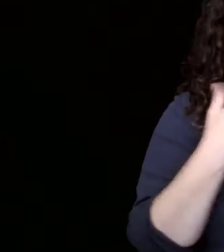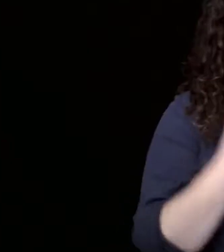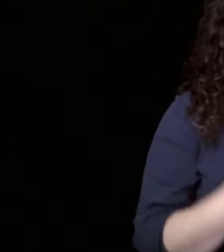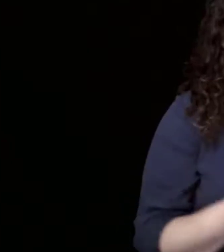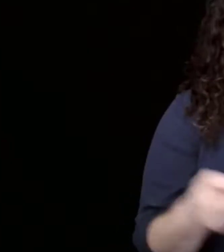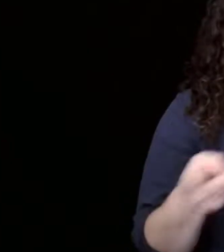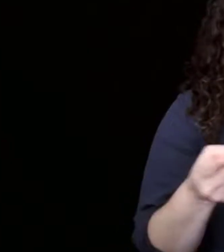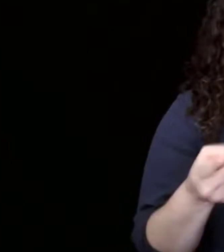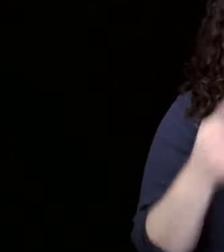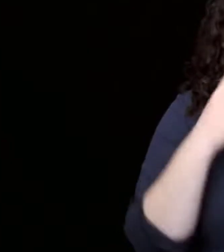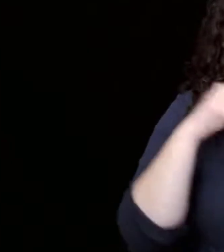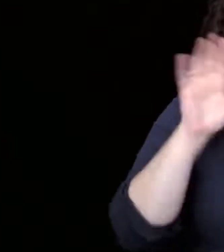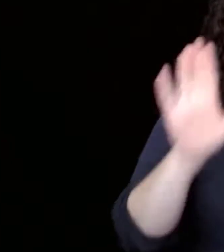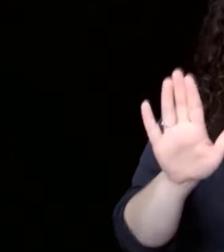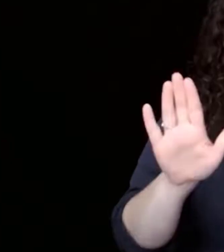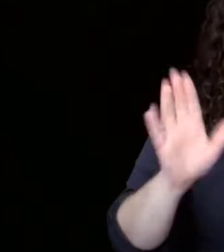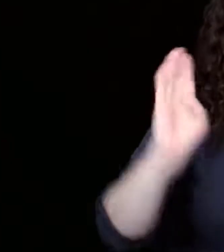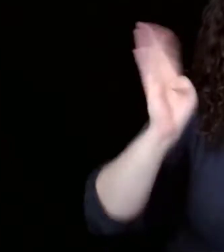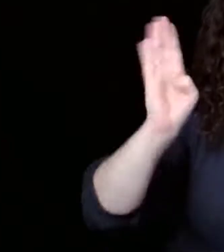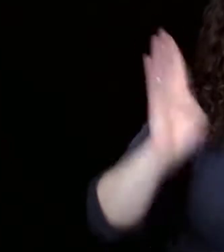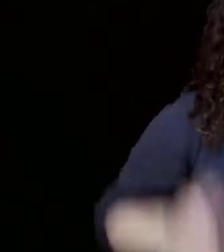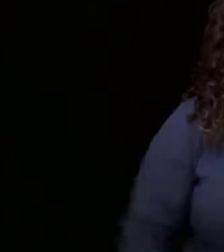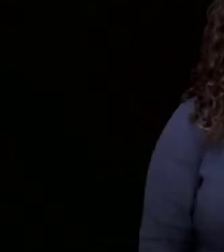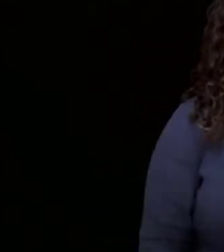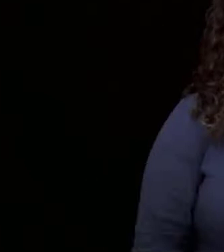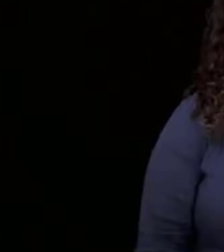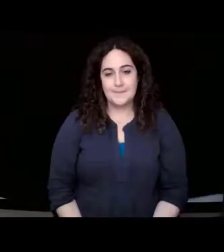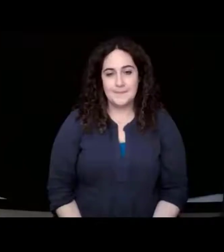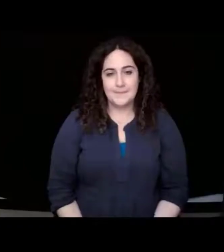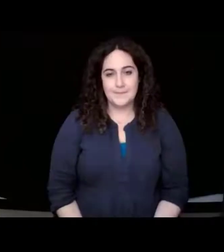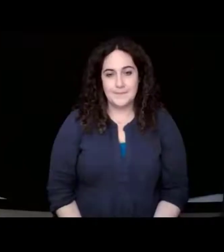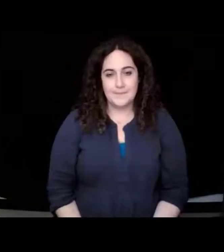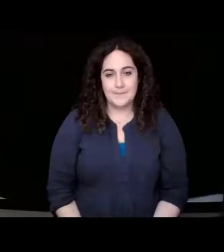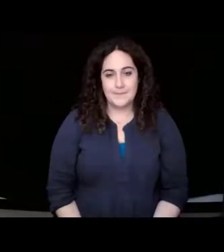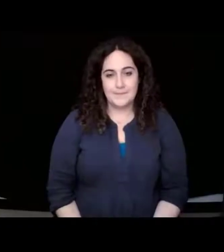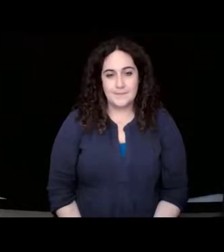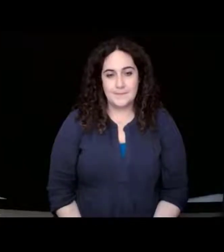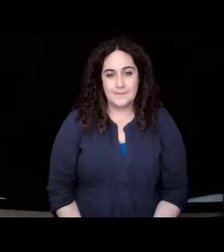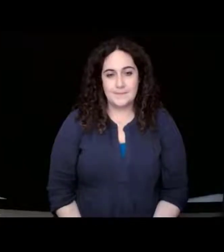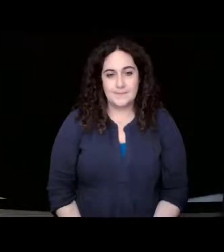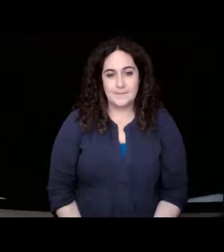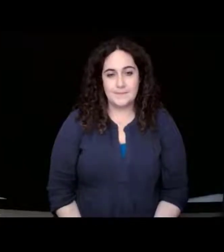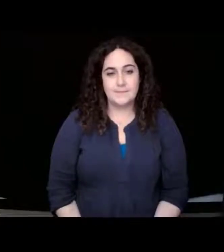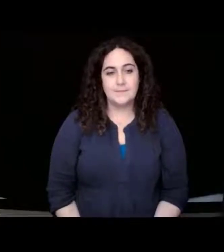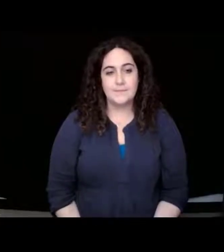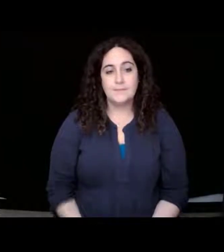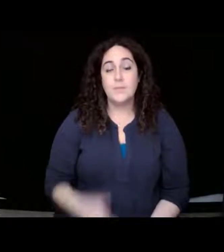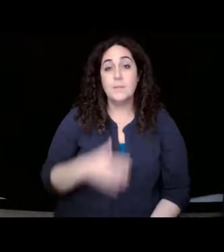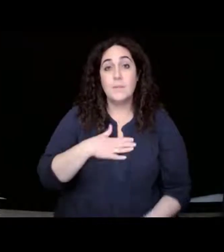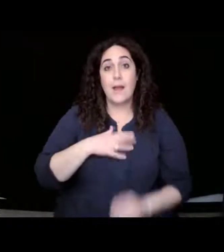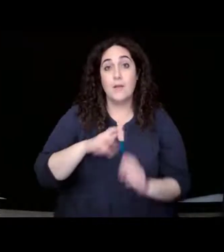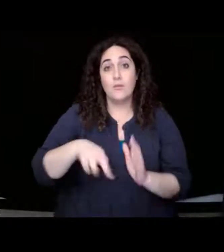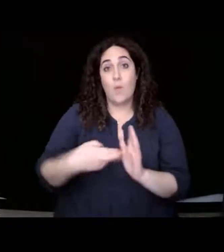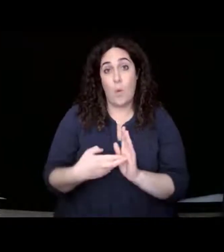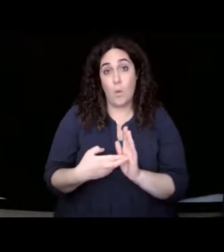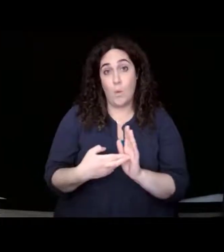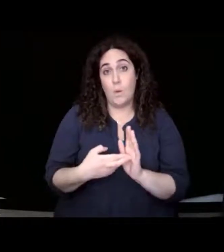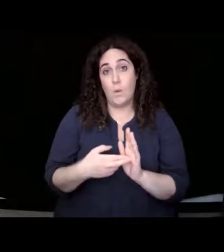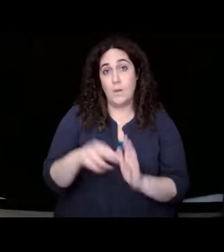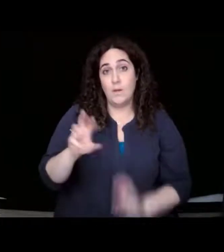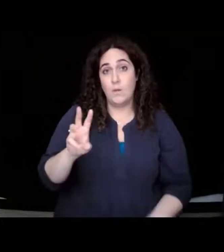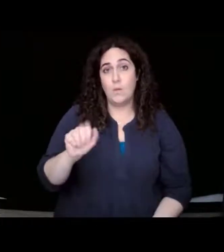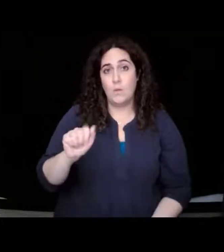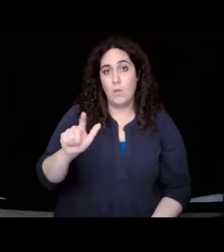lot. One of the roles I have here in the Wallace Library is I manage the open